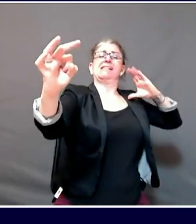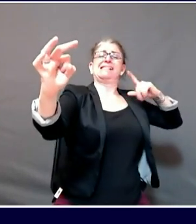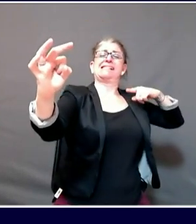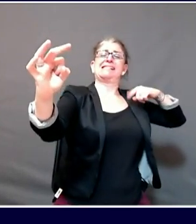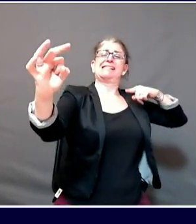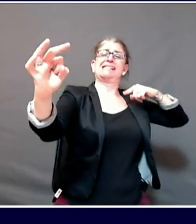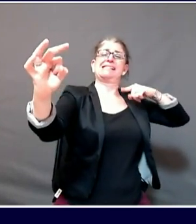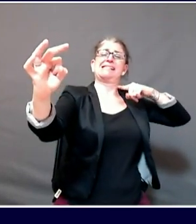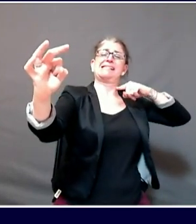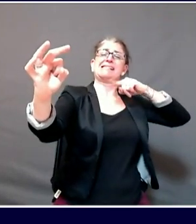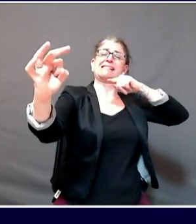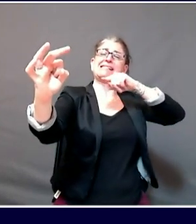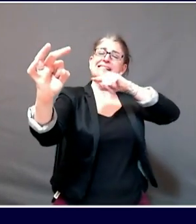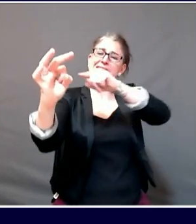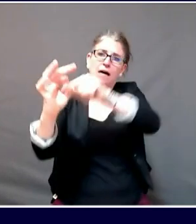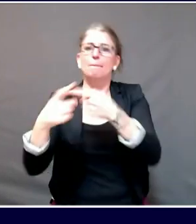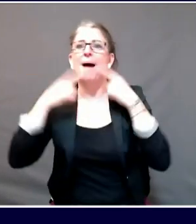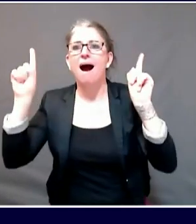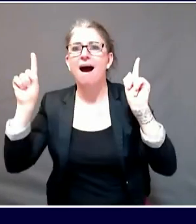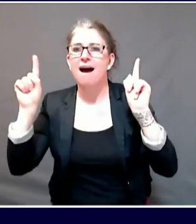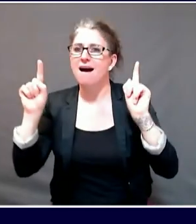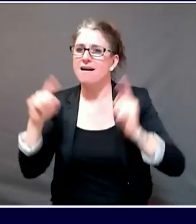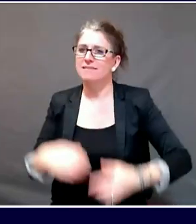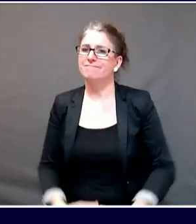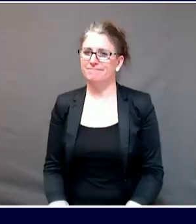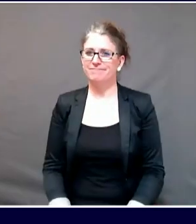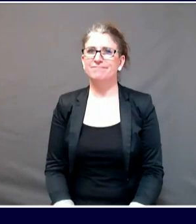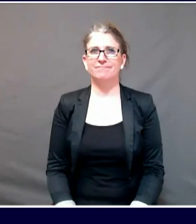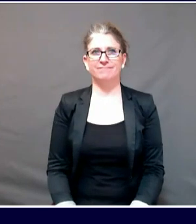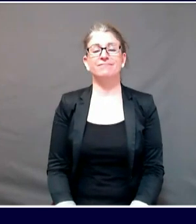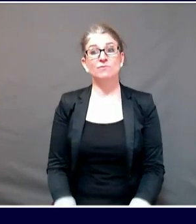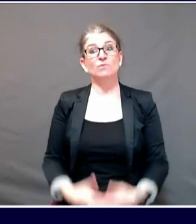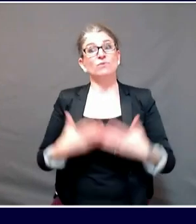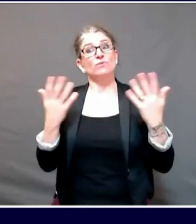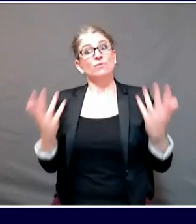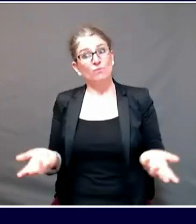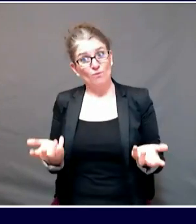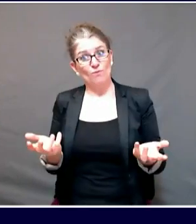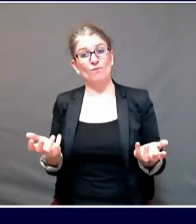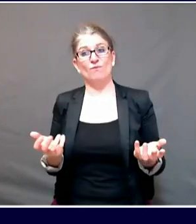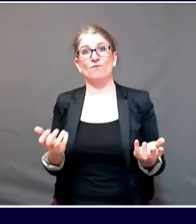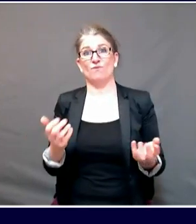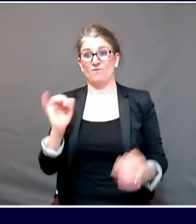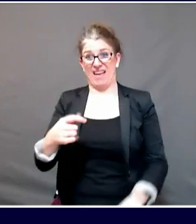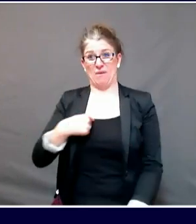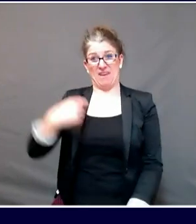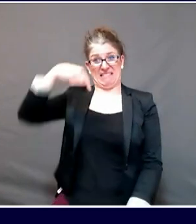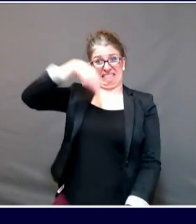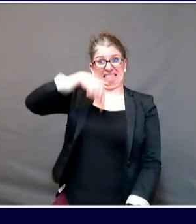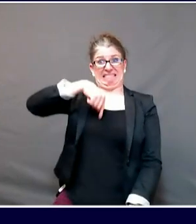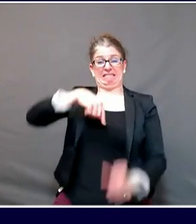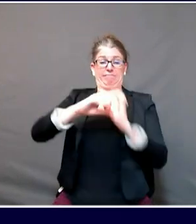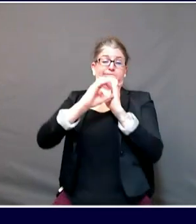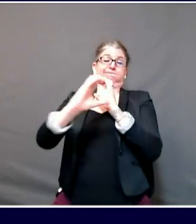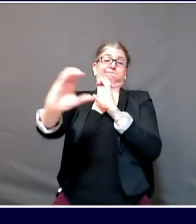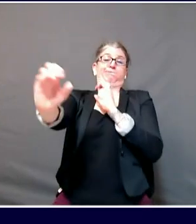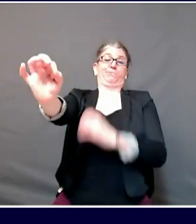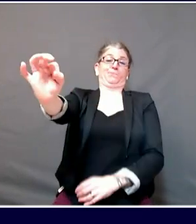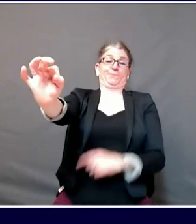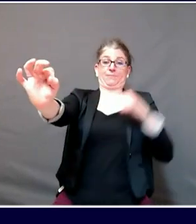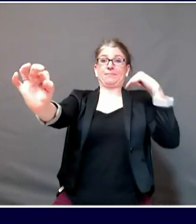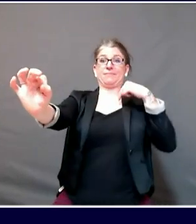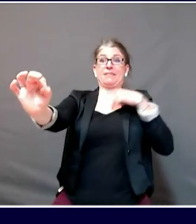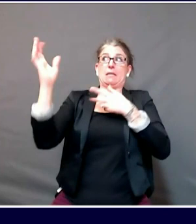positive patients for months now. And this includes individuals, for example, who work in an intensive care